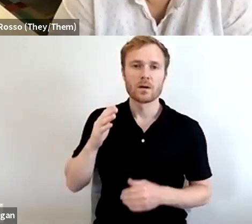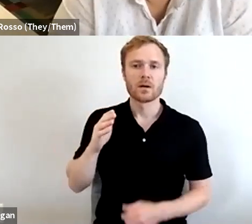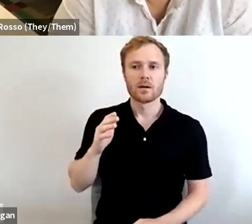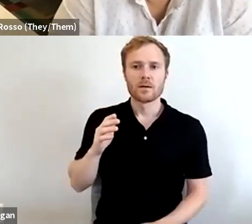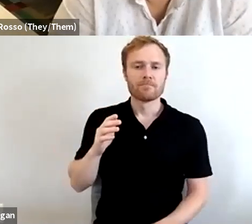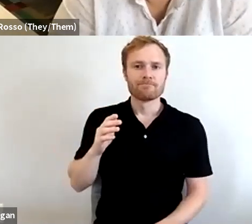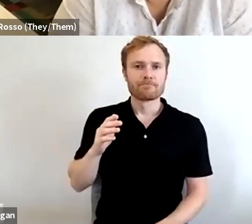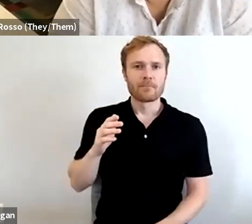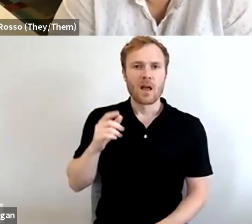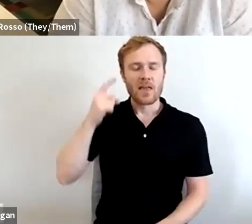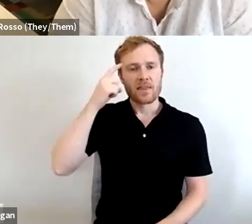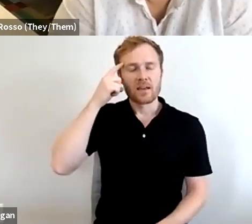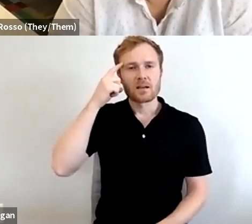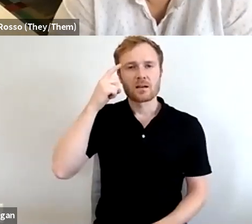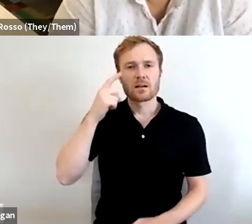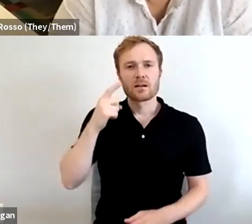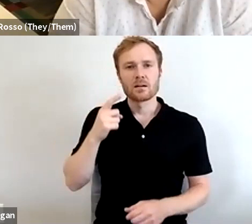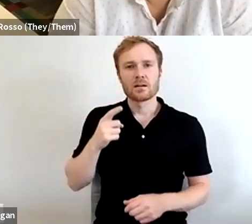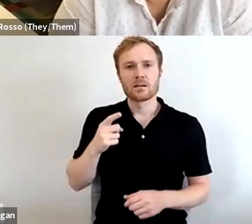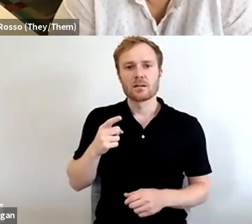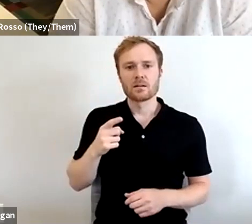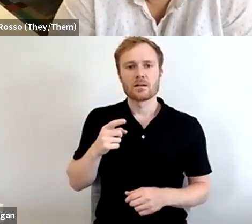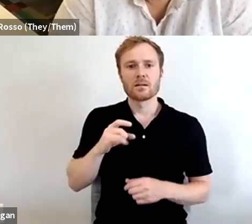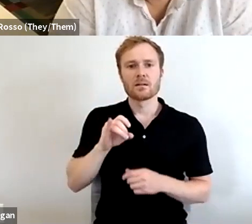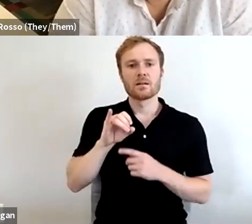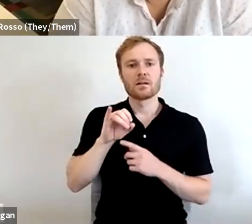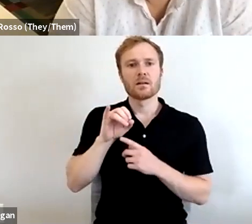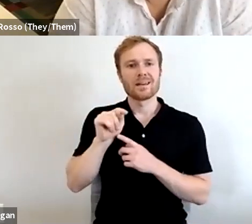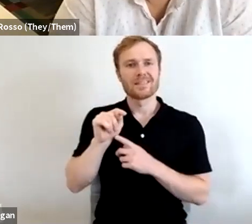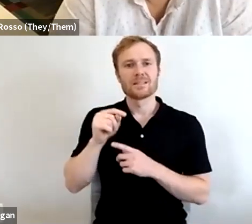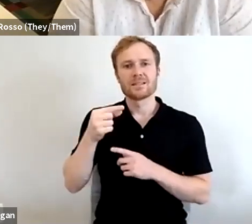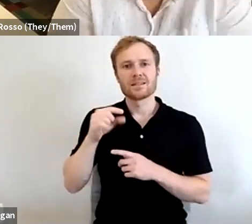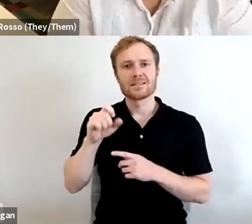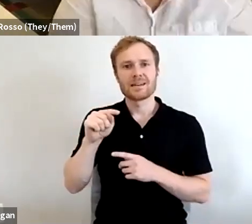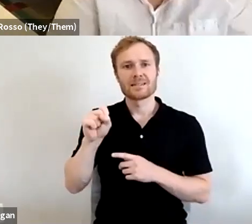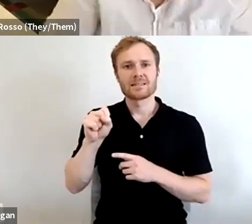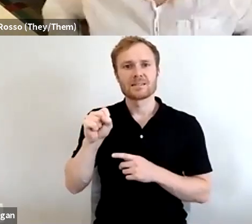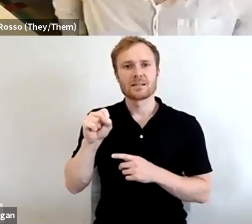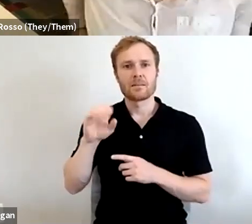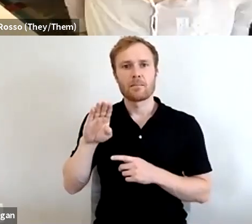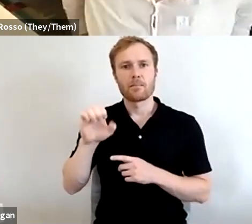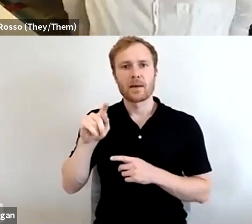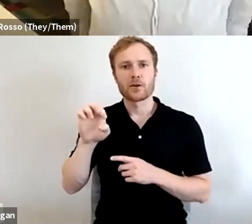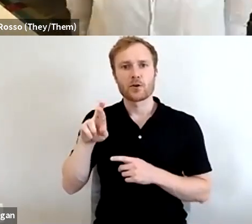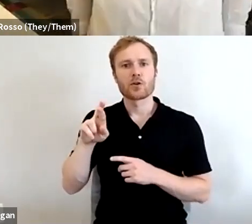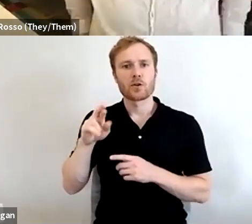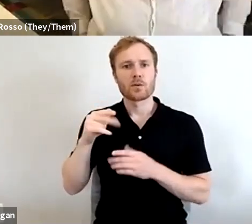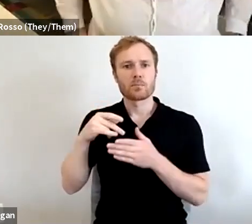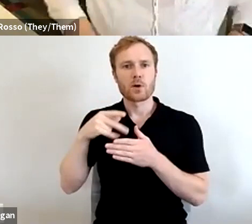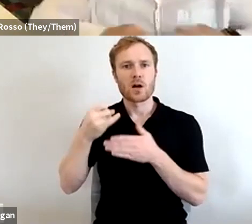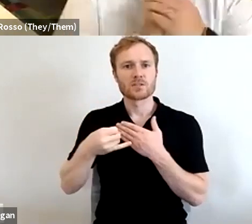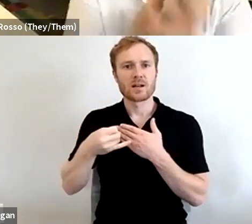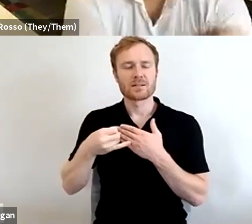I think that the It Gets Better project, and I'm sure a bunch of people here know about that. It's not everything, but it really can be